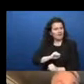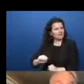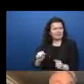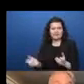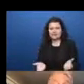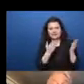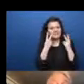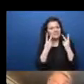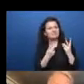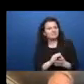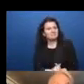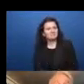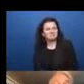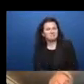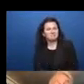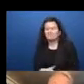I thank you so much, Jim.